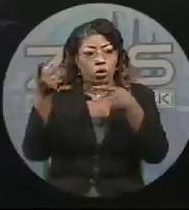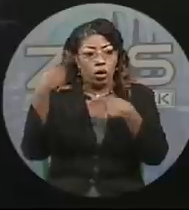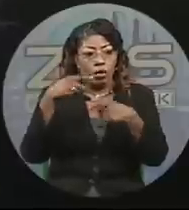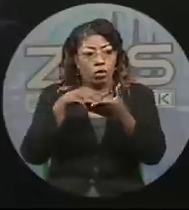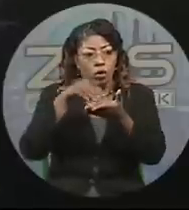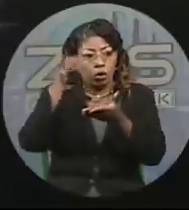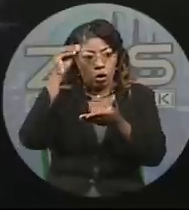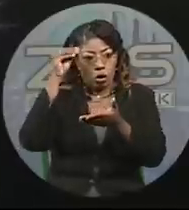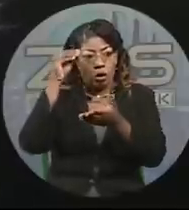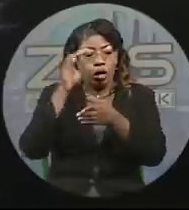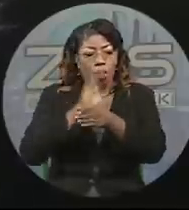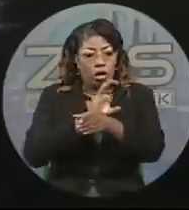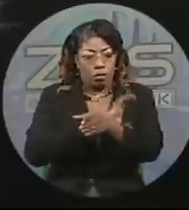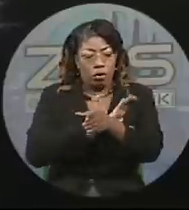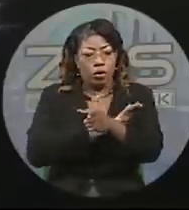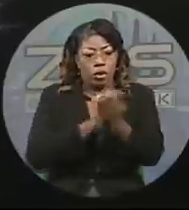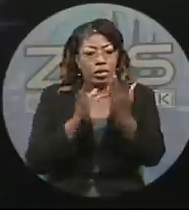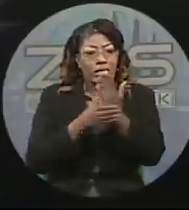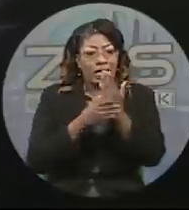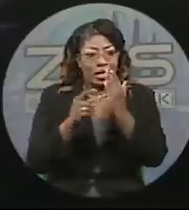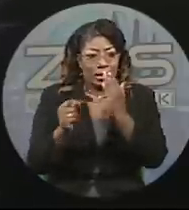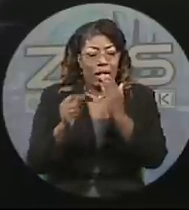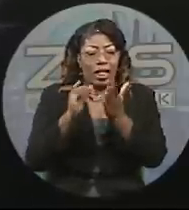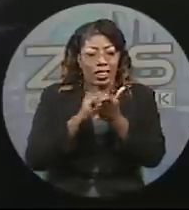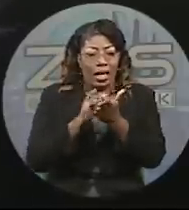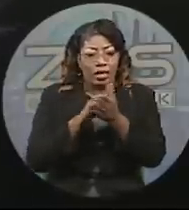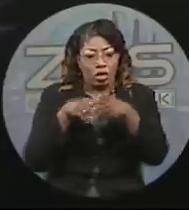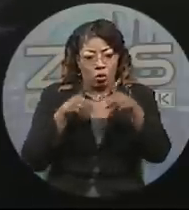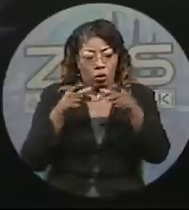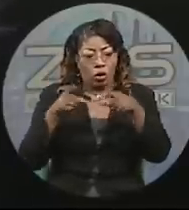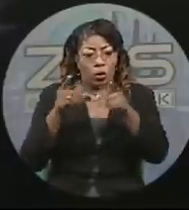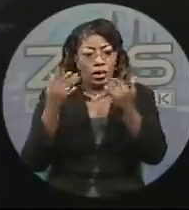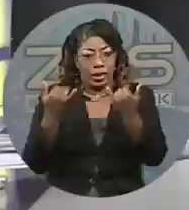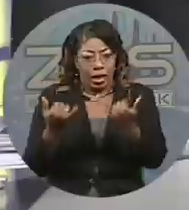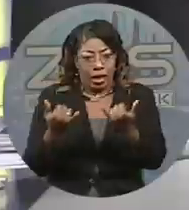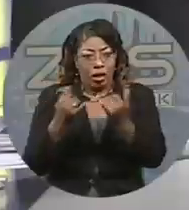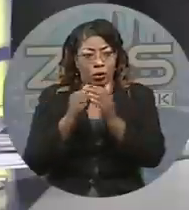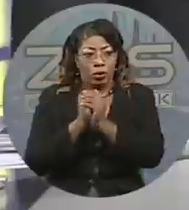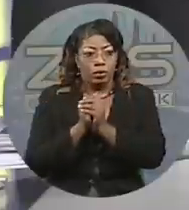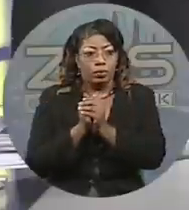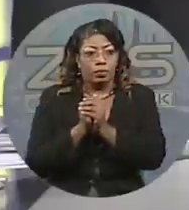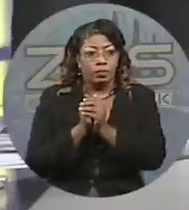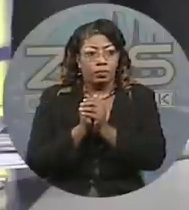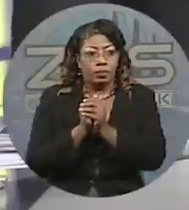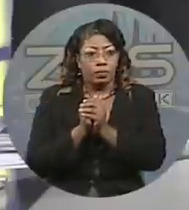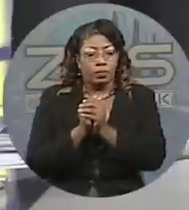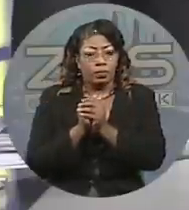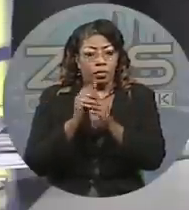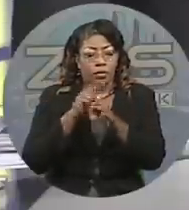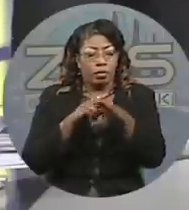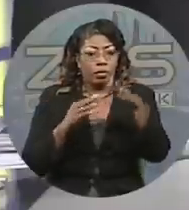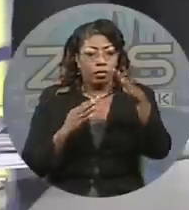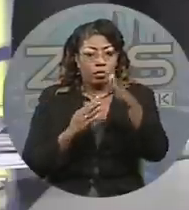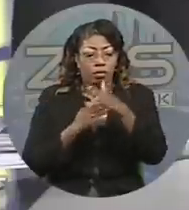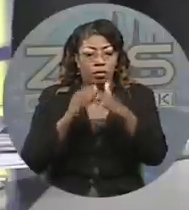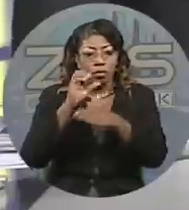to learn computers because that's the way we are going now. The nation's top